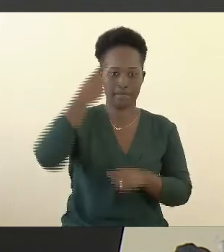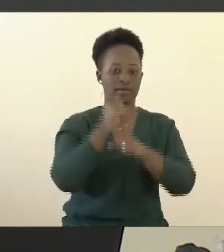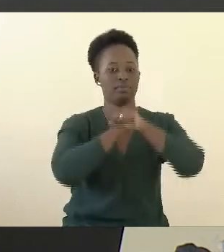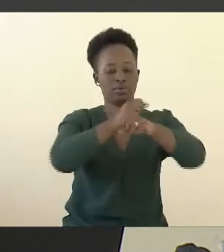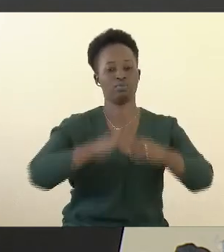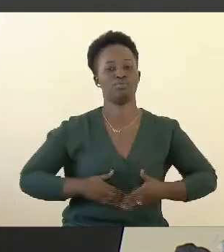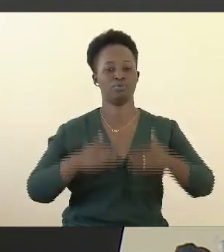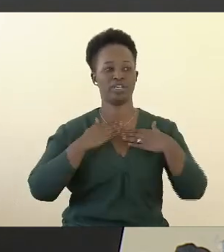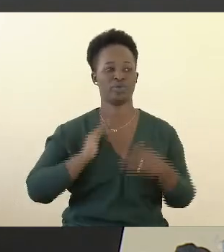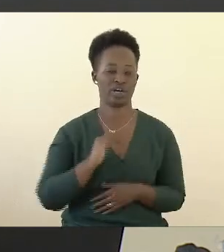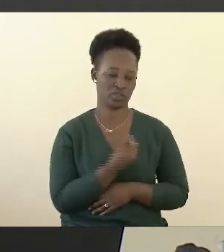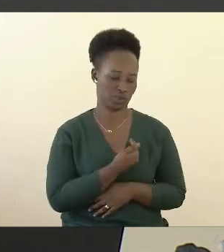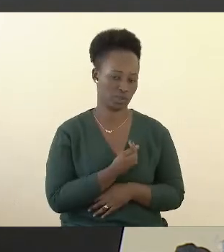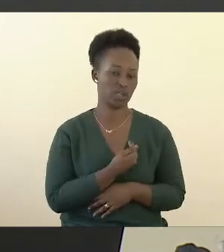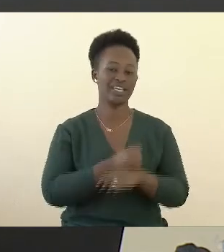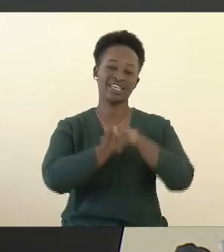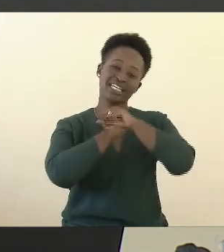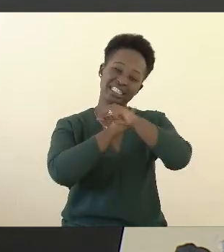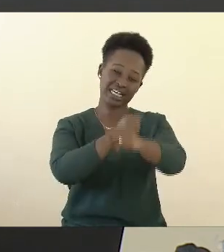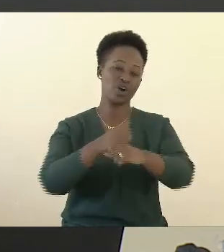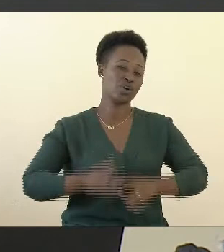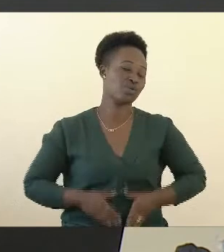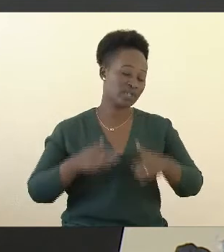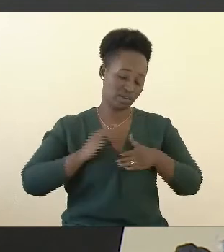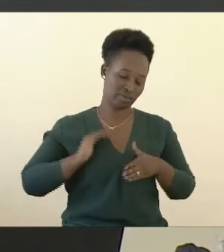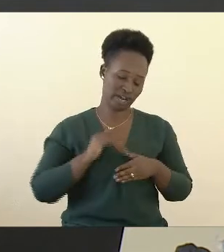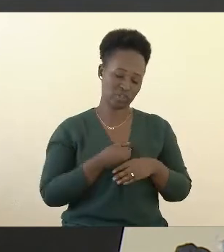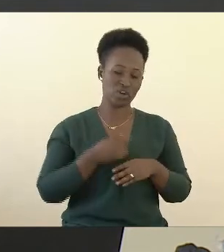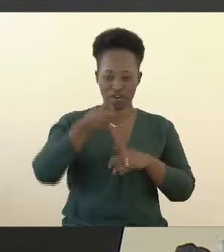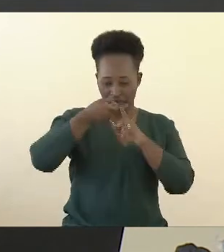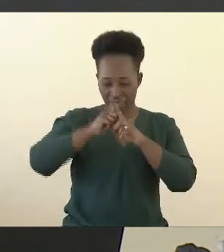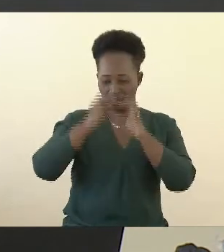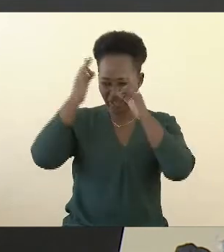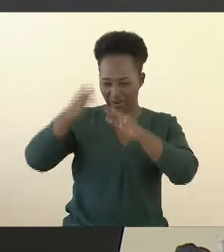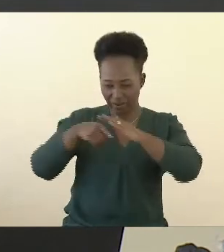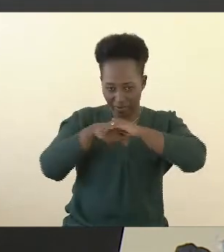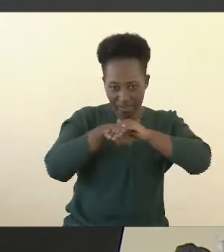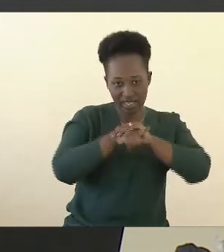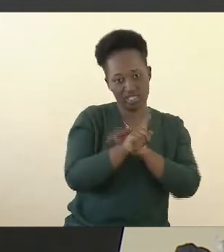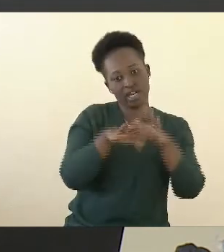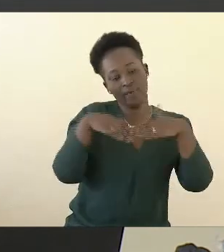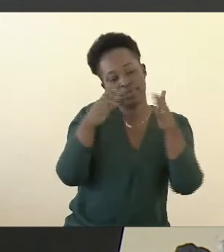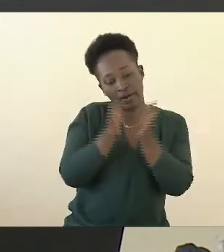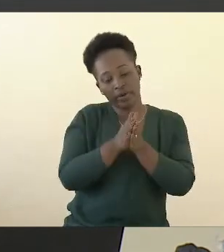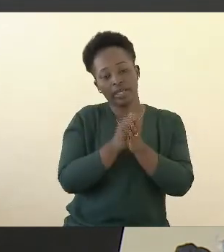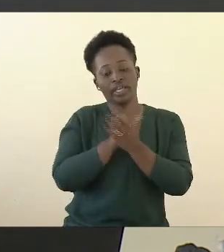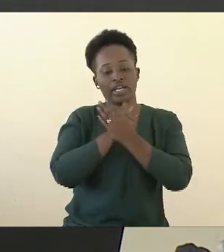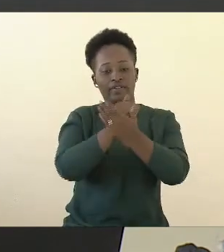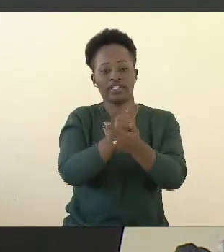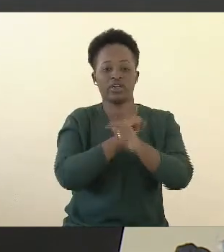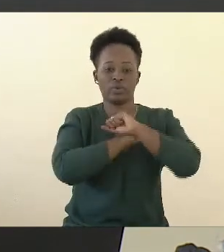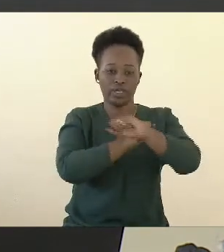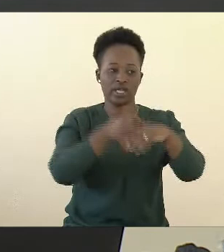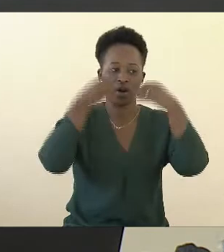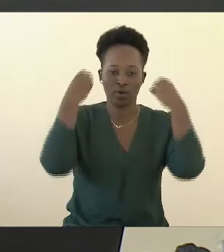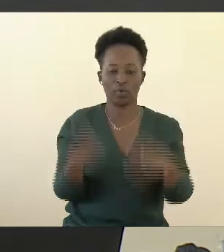our body from entry of any pathogens, as I mentioned, or the loss of water. We talked about the presence of